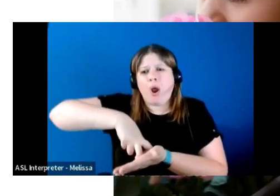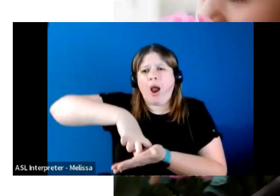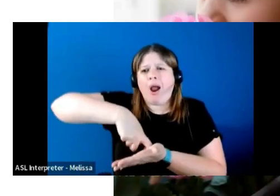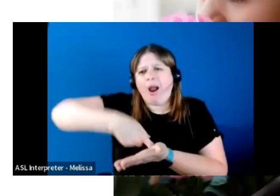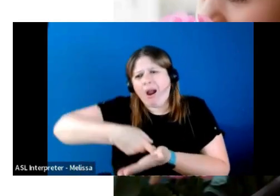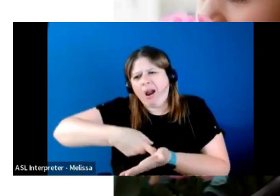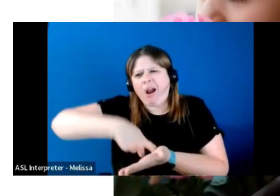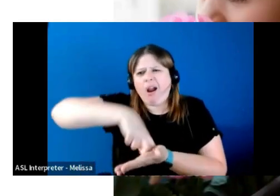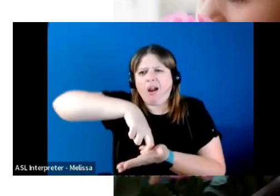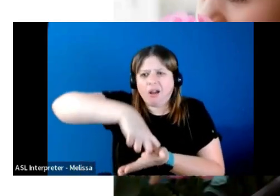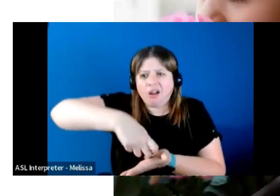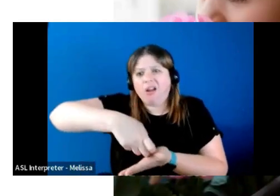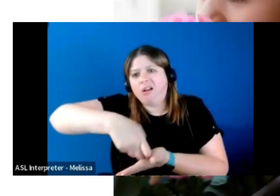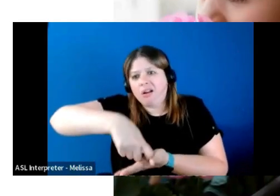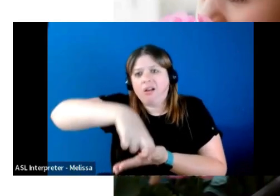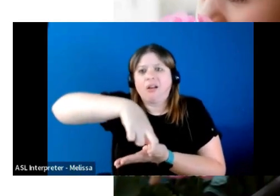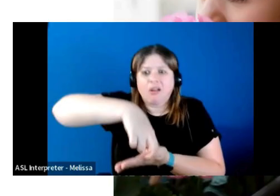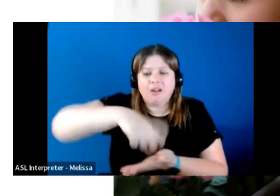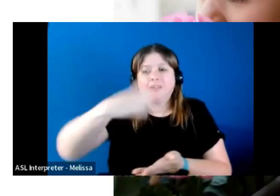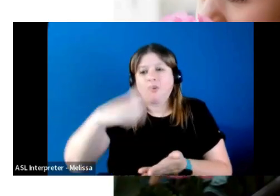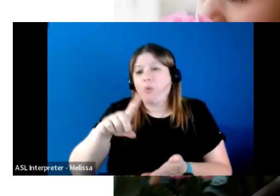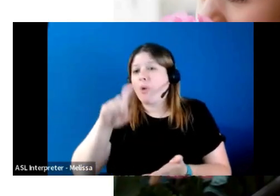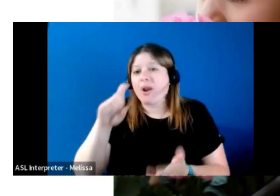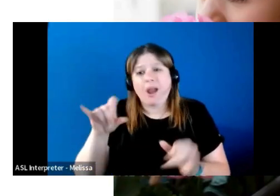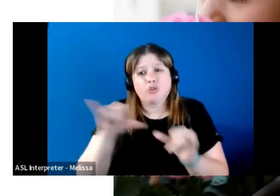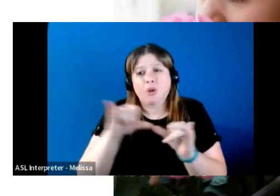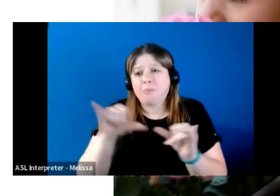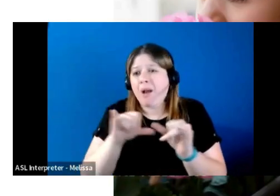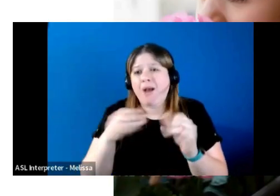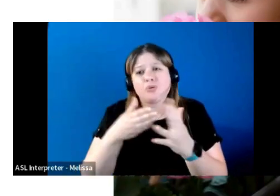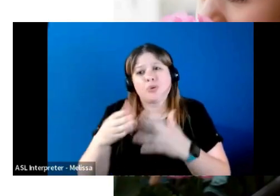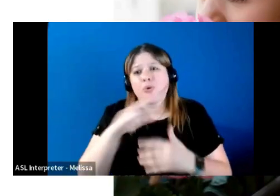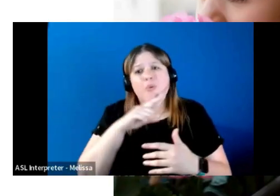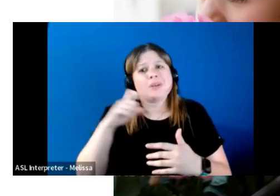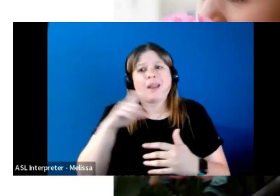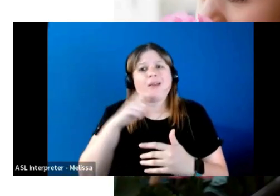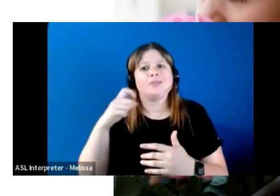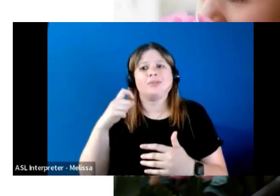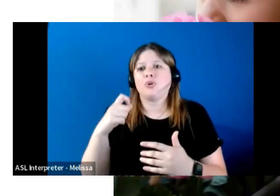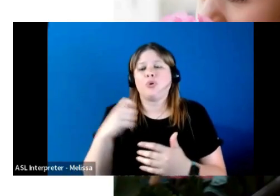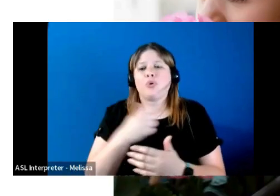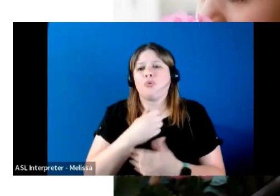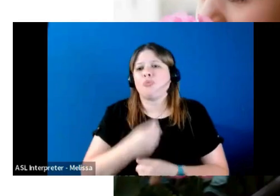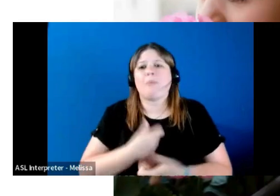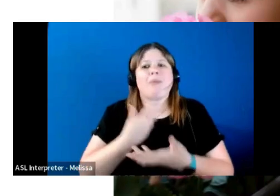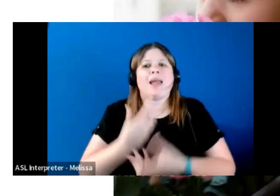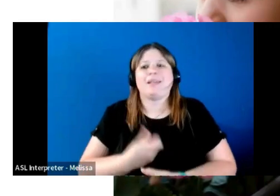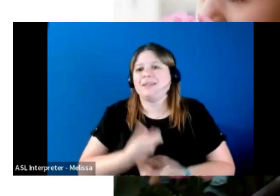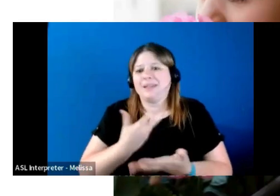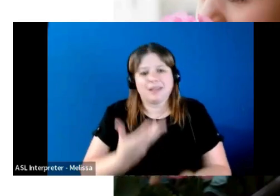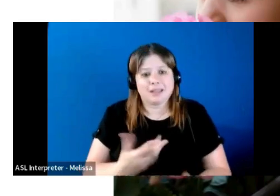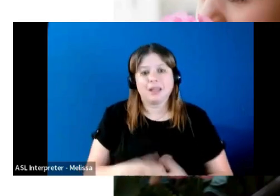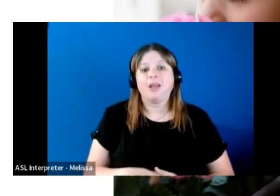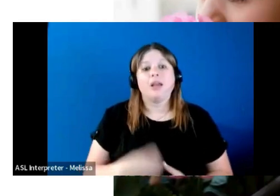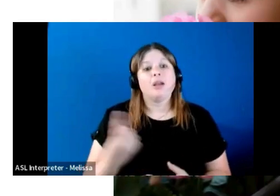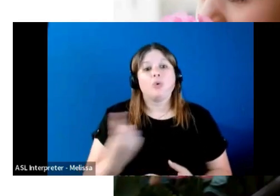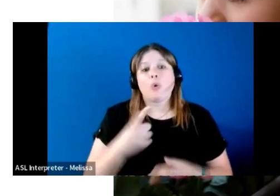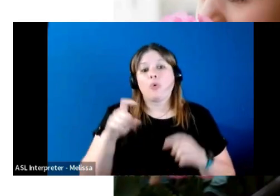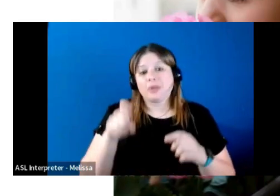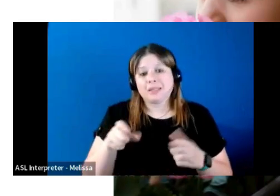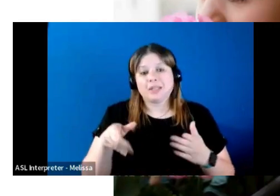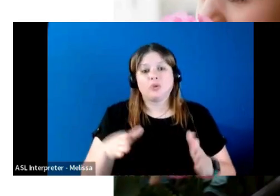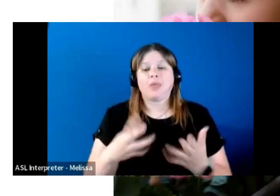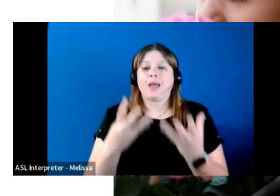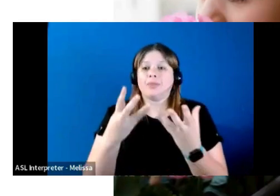the desert repenting. You only have to let the soft animal of your body love what